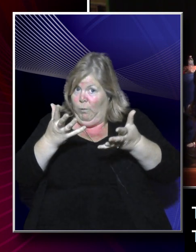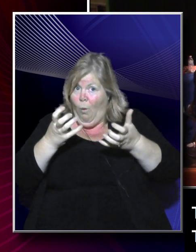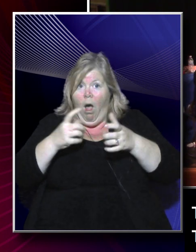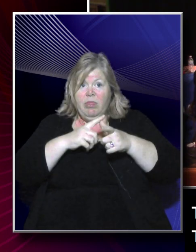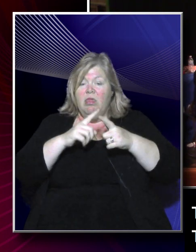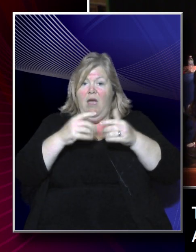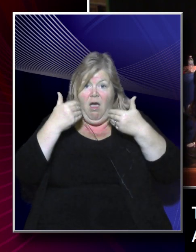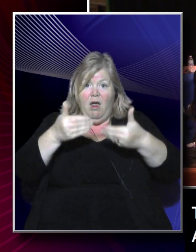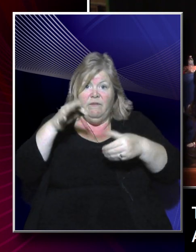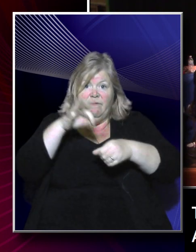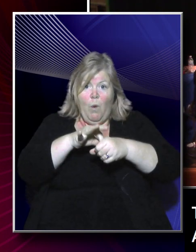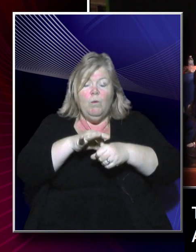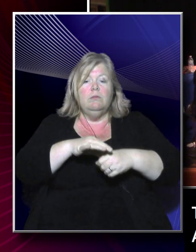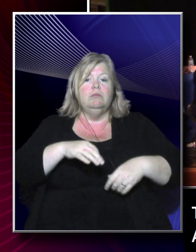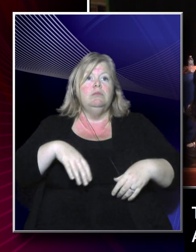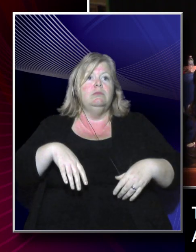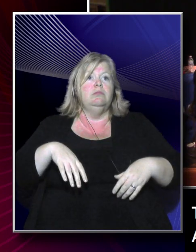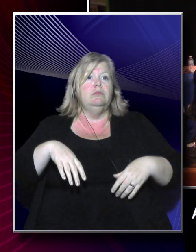vote. Okay.